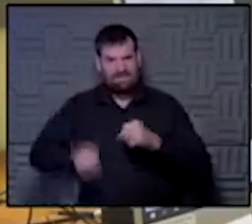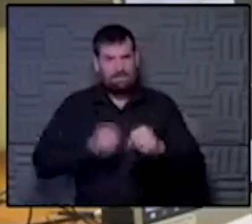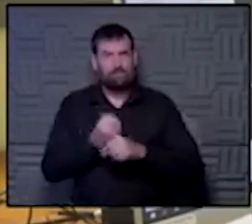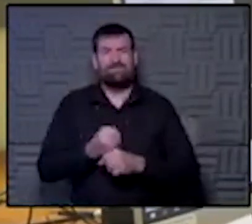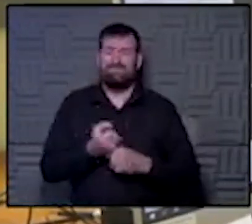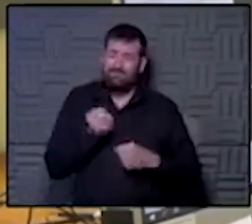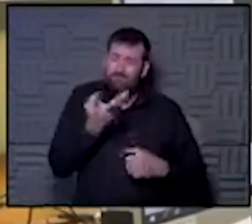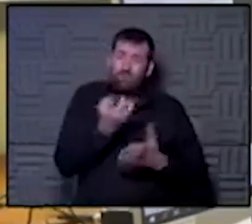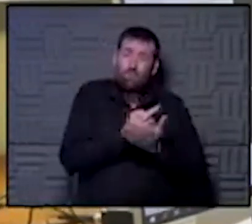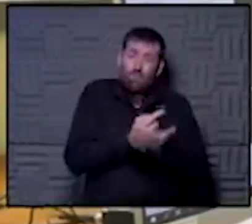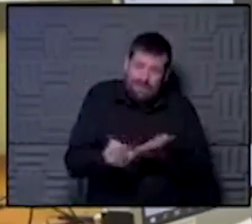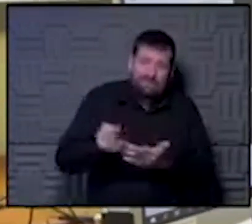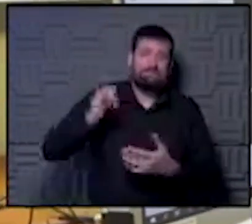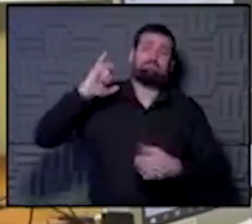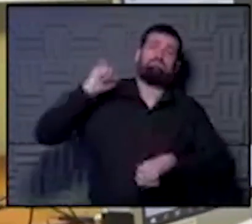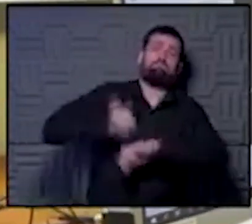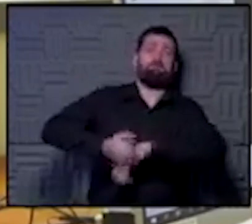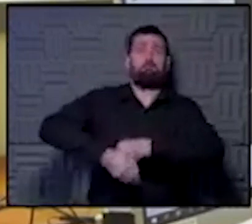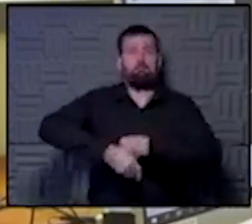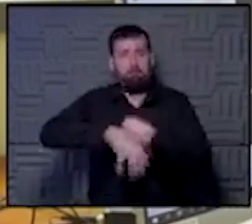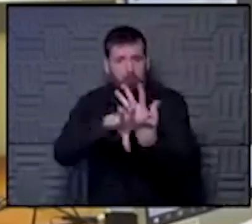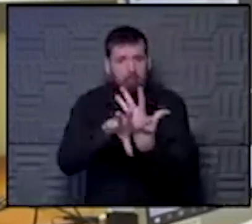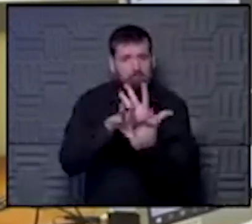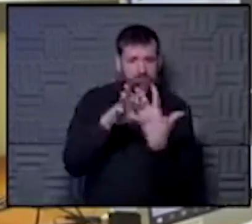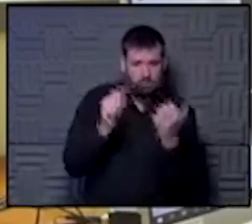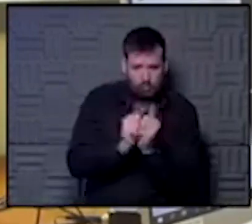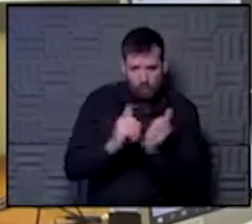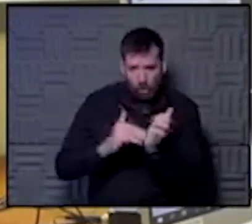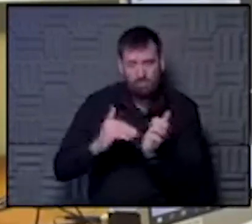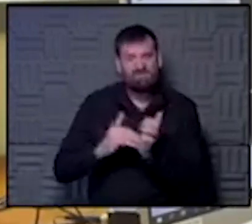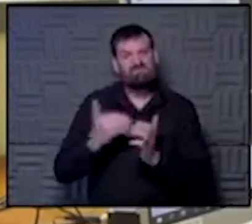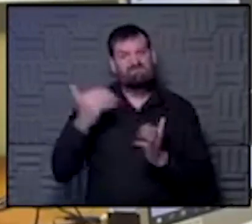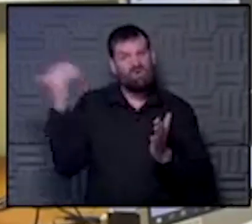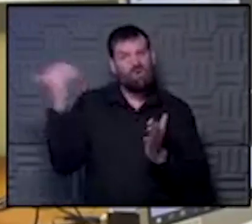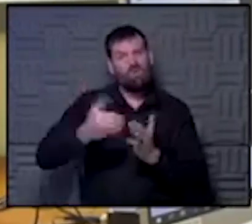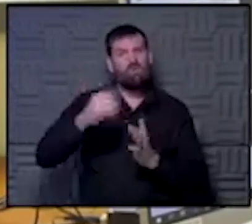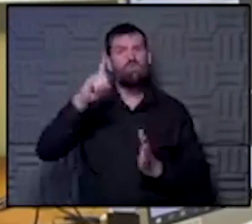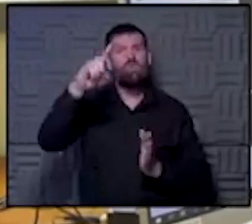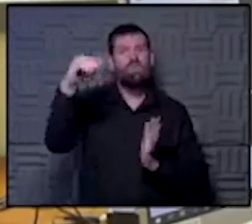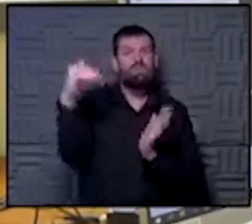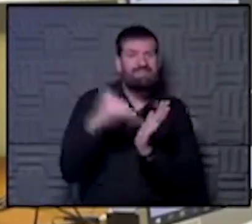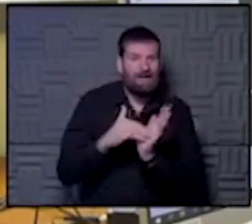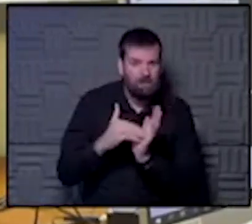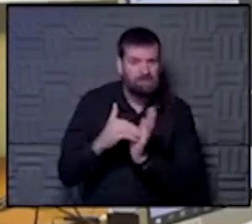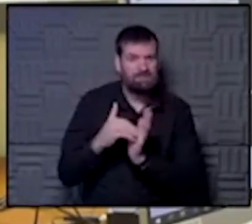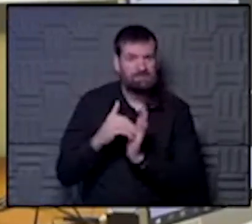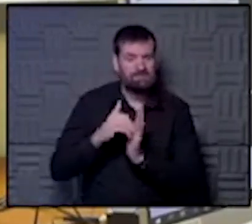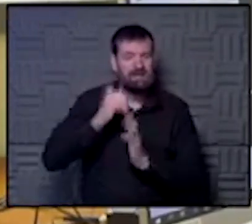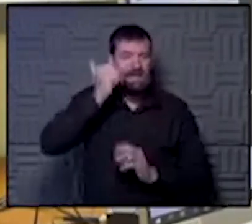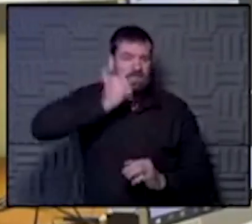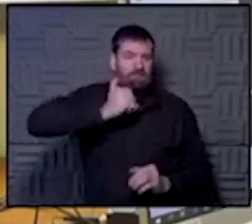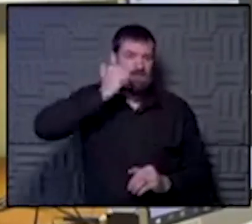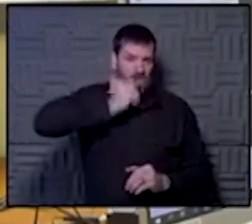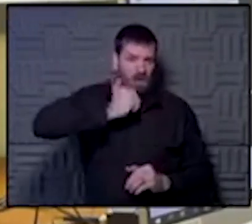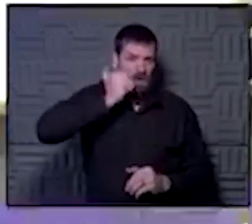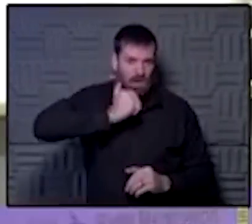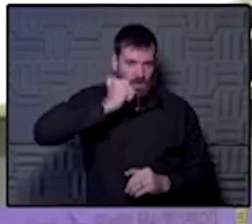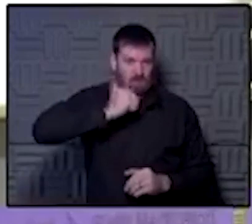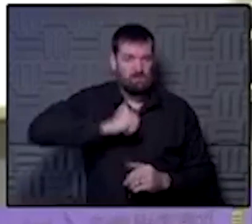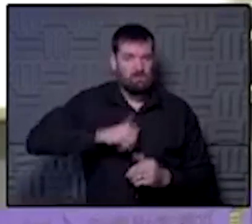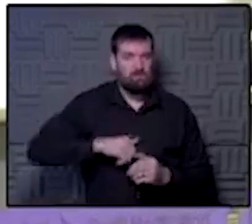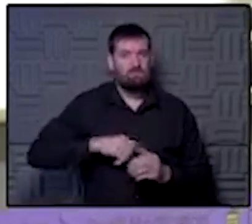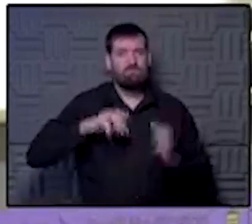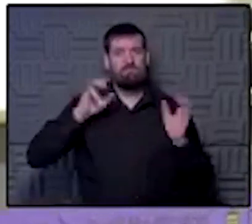in a couple of weeks. And now we do almost 1,000 patient visits by telemedicine a day. We can reach across